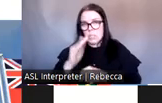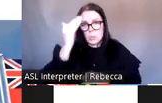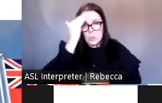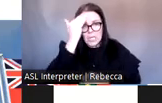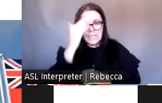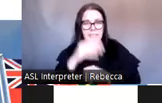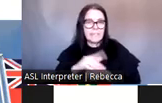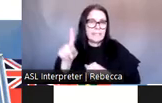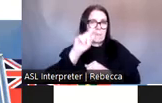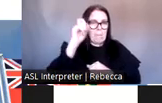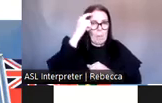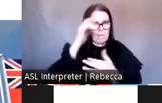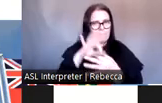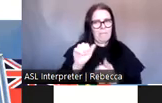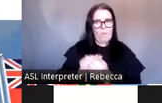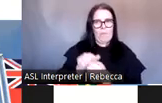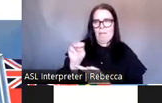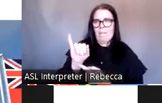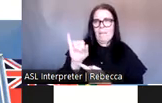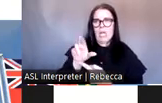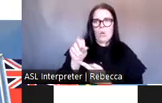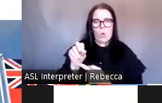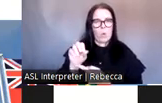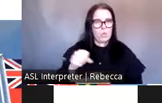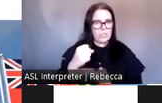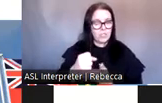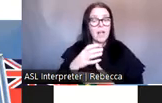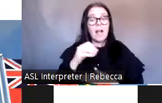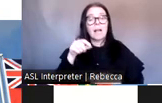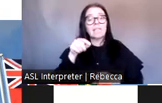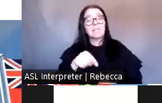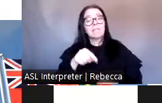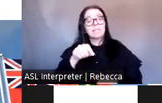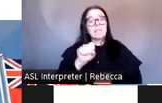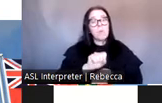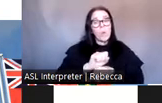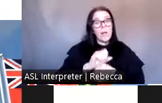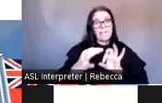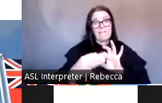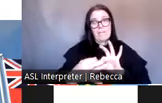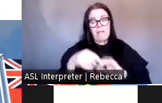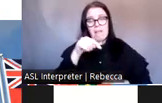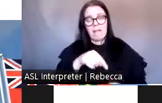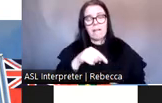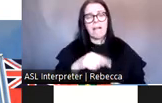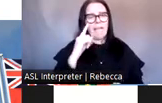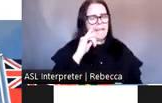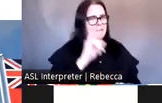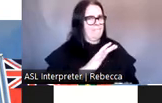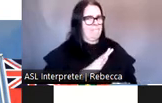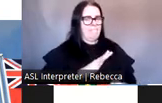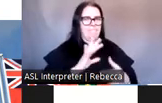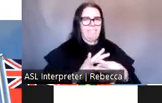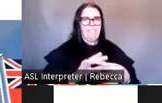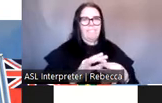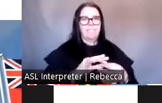micro-credentials. And then in terms of employer feedback, I thought this was a great statement, that they were rated most favorably